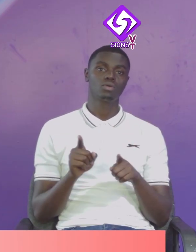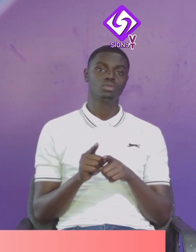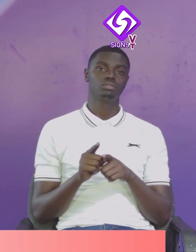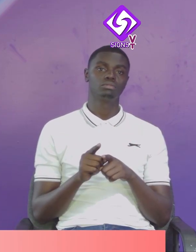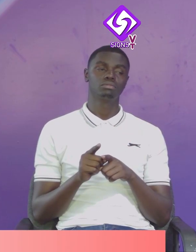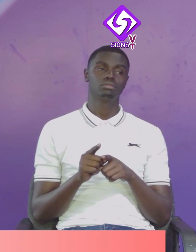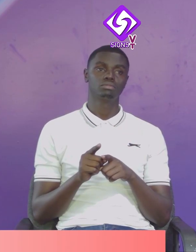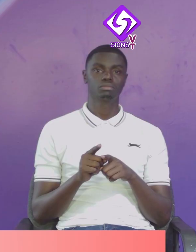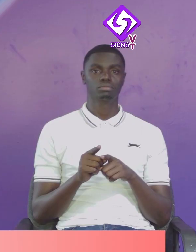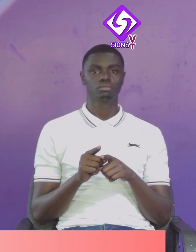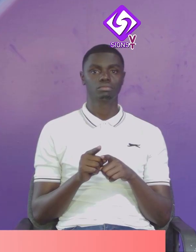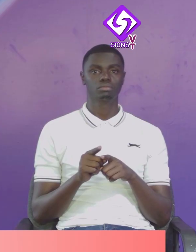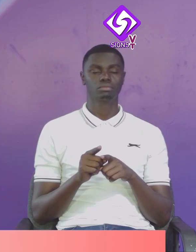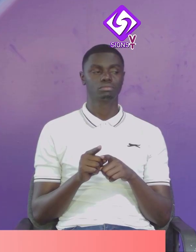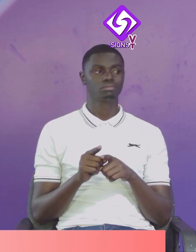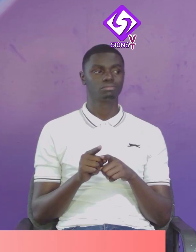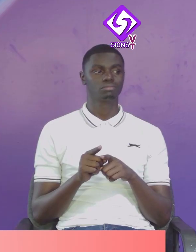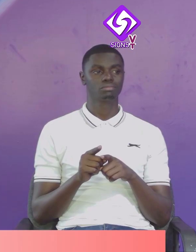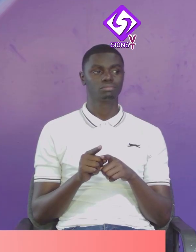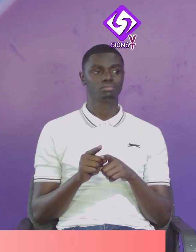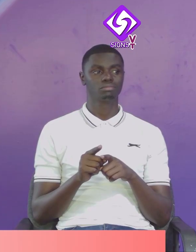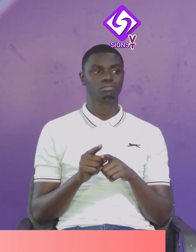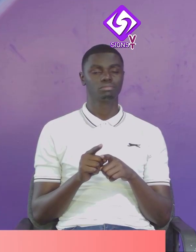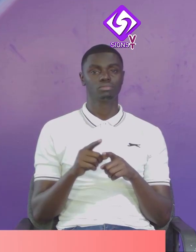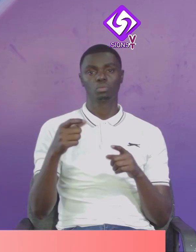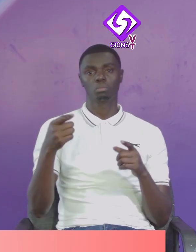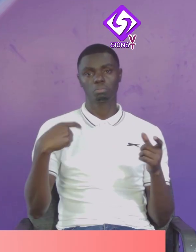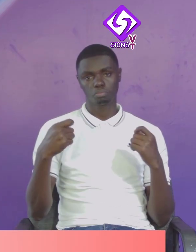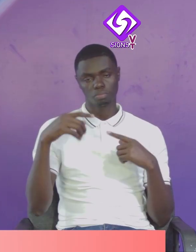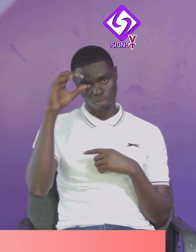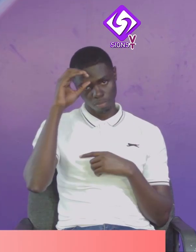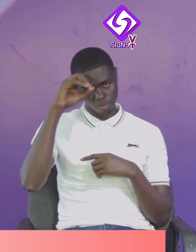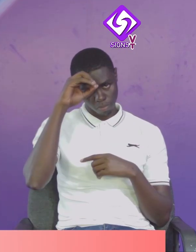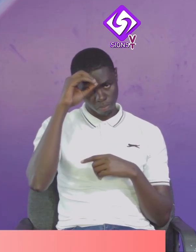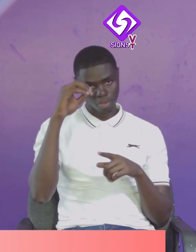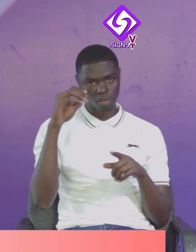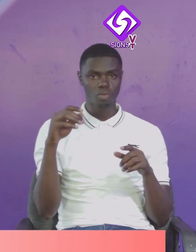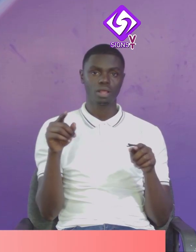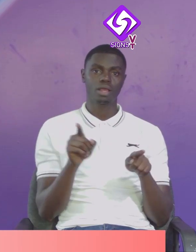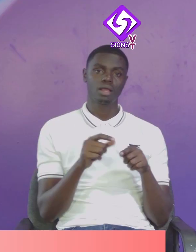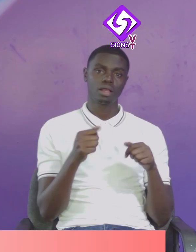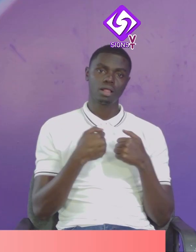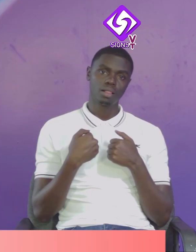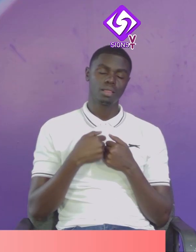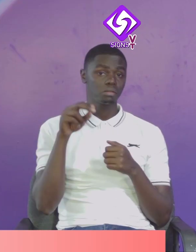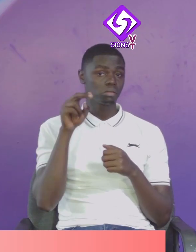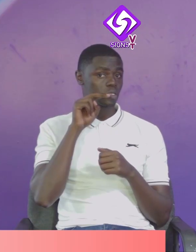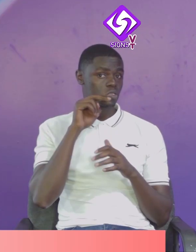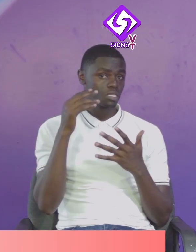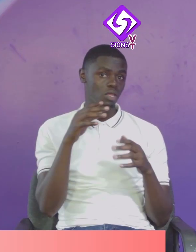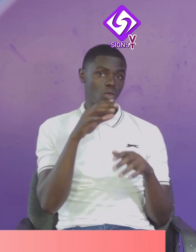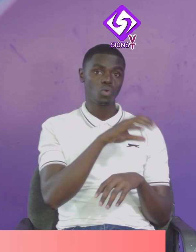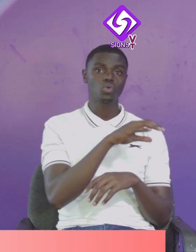is concerned, they are a no-show as well. Be sure to send us your thoughts and opinions as far as the predictions is concerned. Will it be Nigeria? Will it be DR Congo